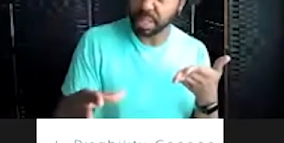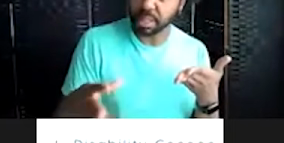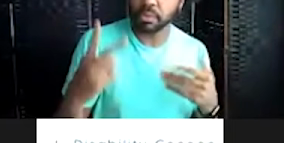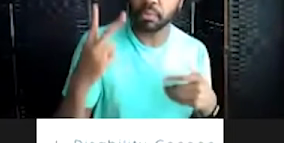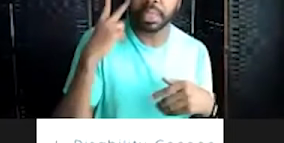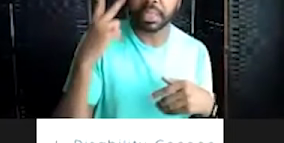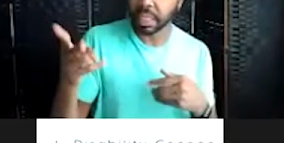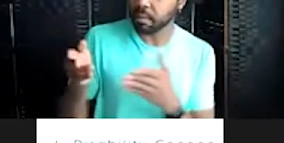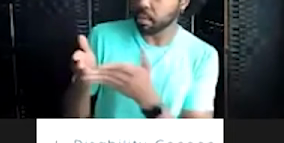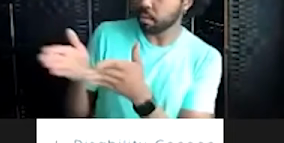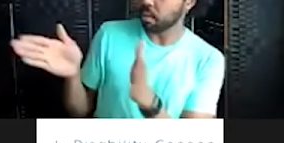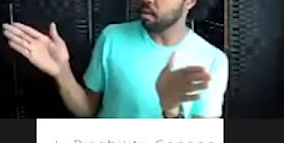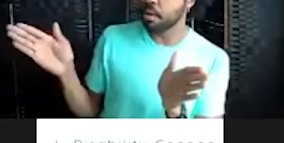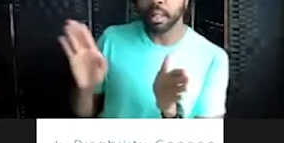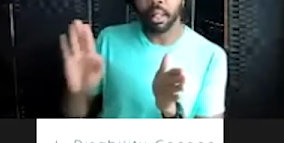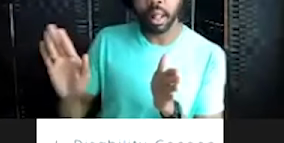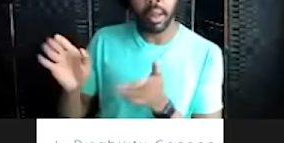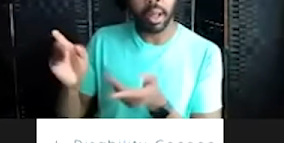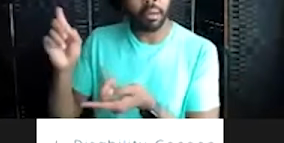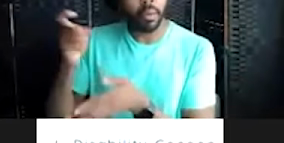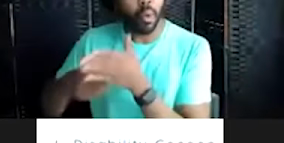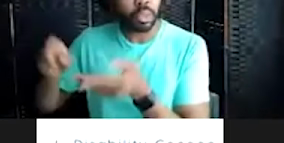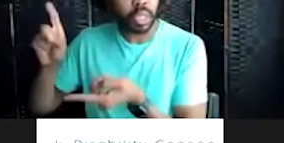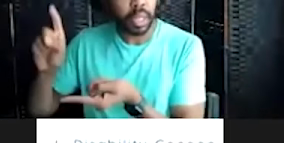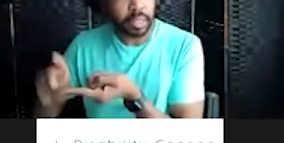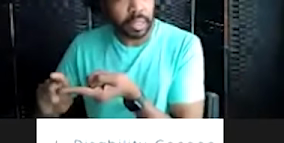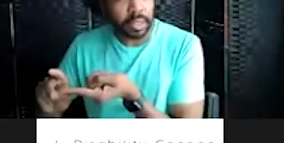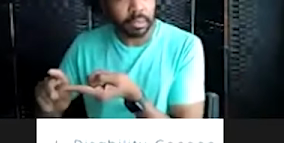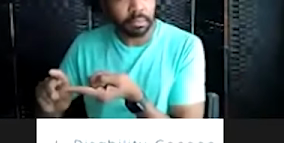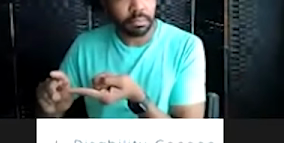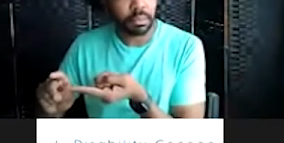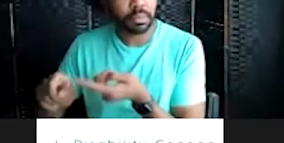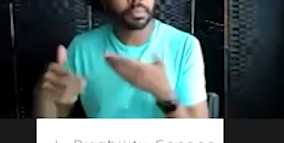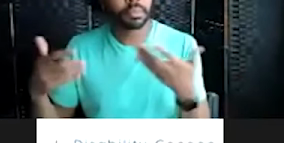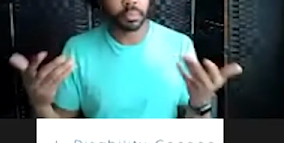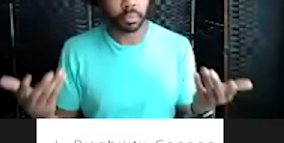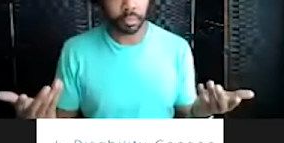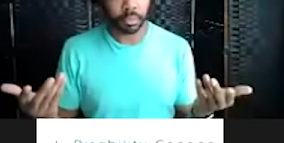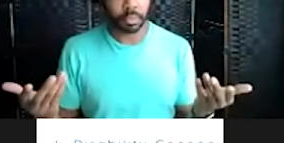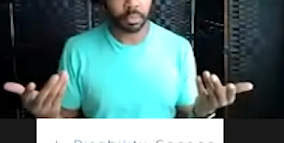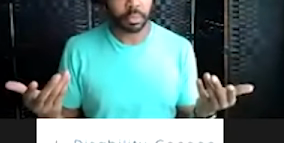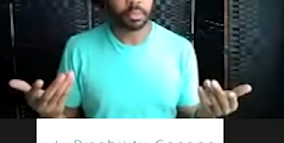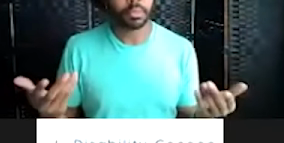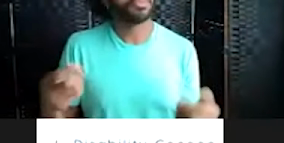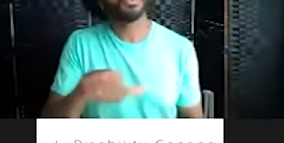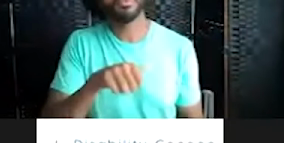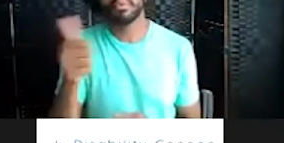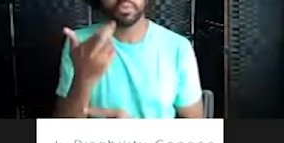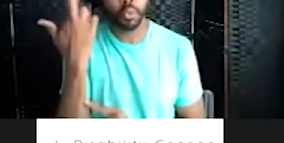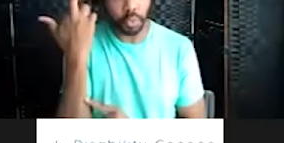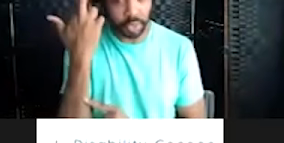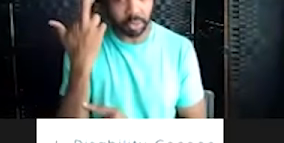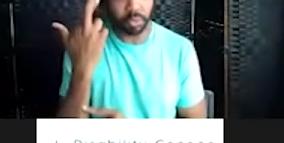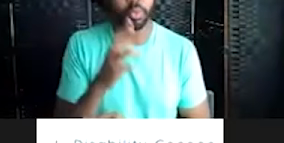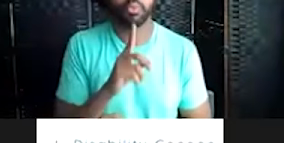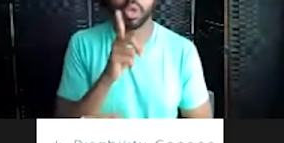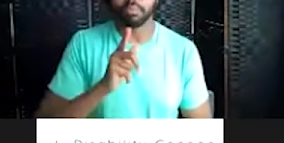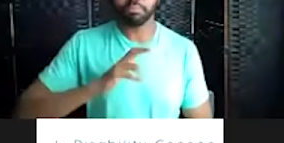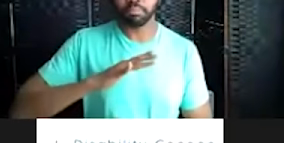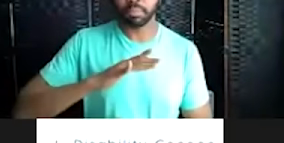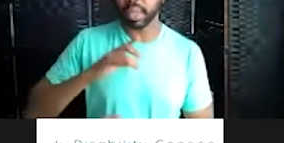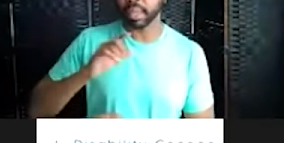accomplish some of the same things are getting very, very cheap. And the other reason that we really like the mainstream